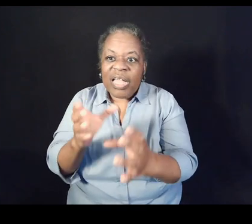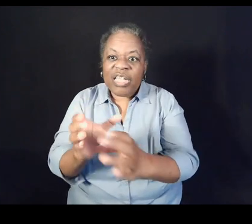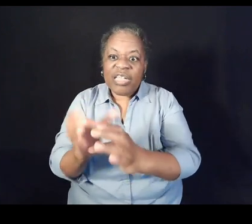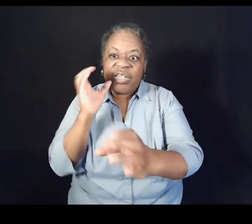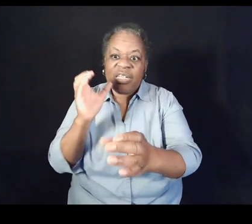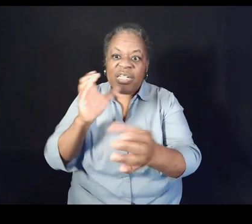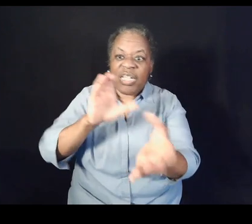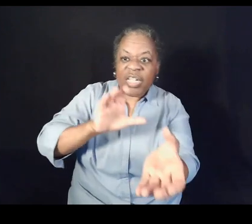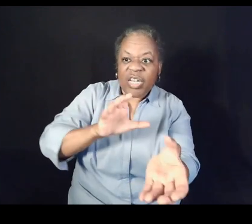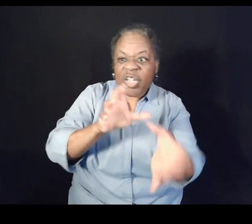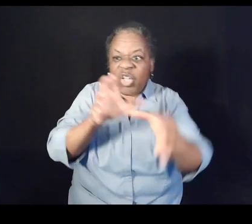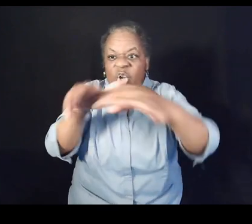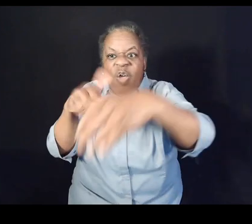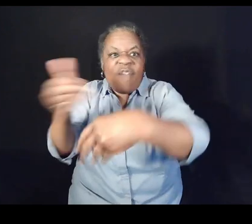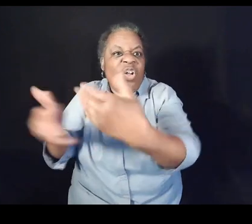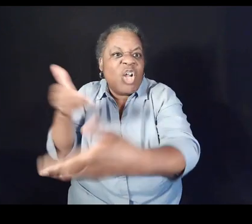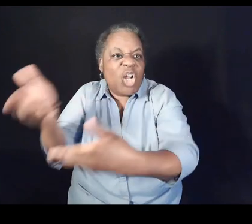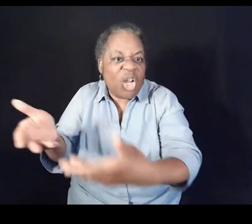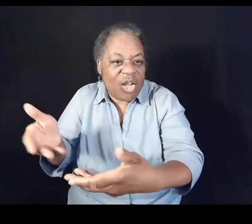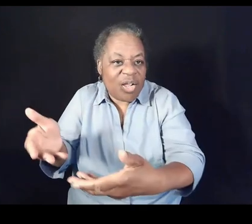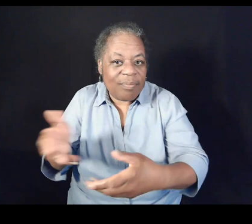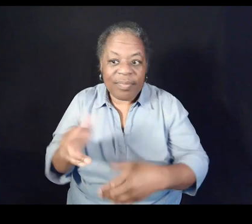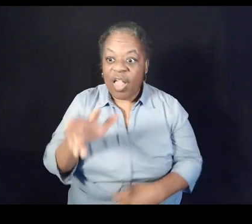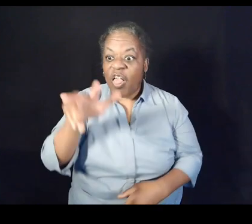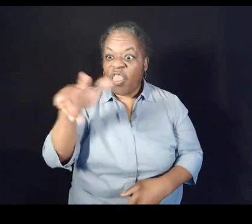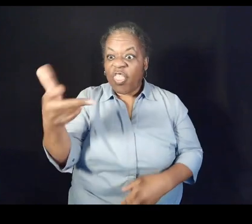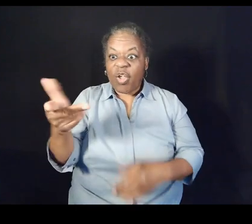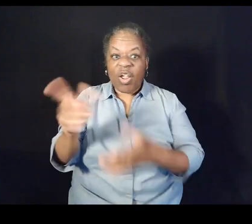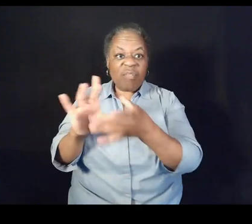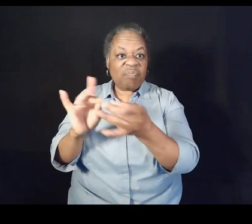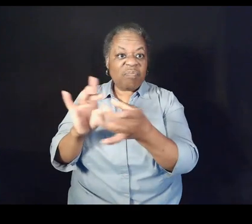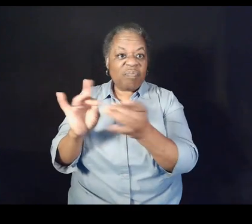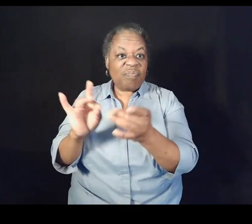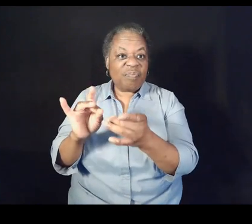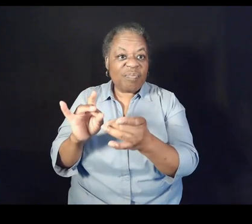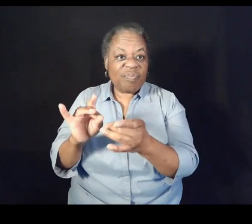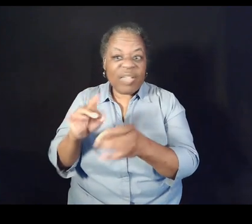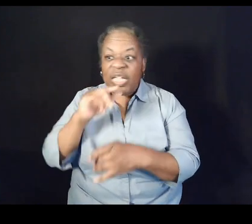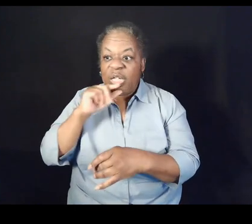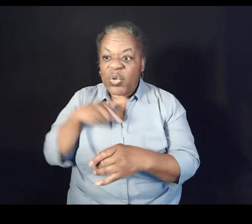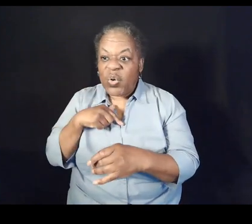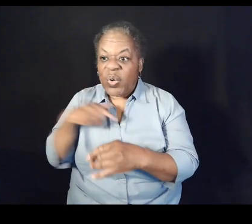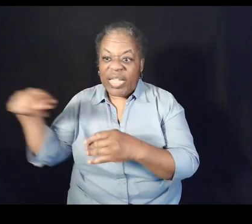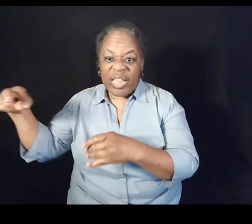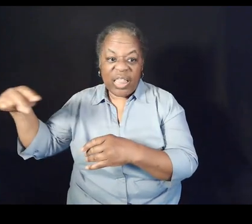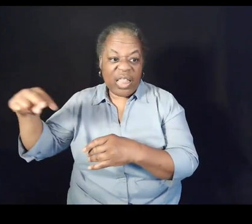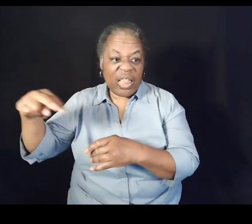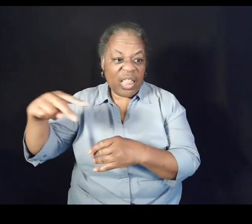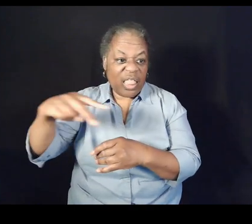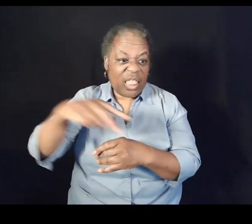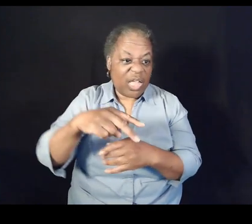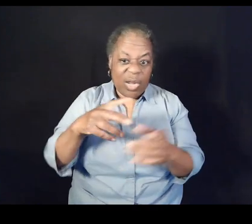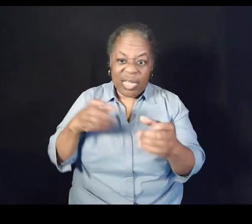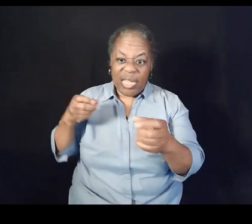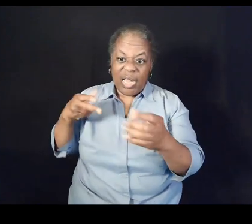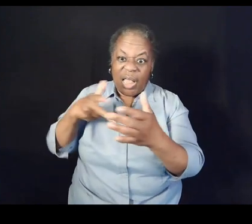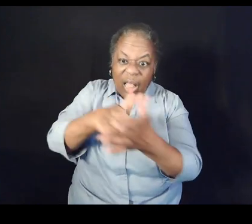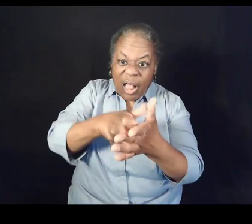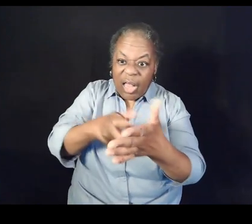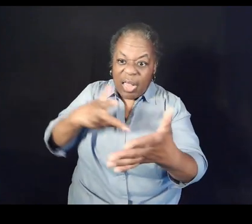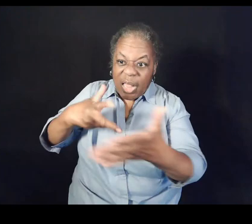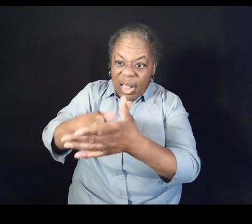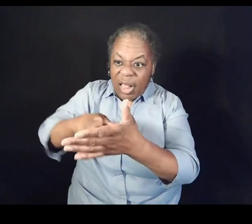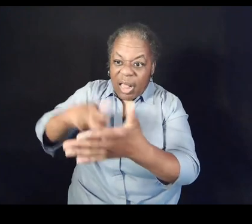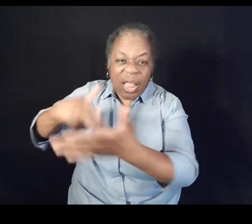Route 93. A third report says it was caused by a flock of turkeys crossing the highway during rush hour.